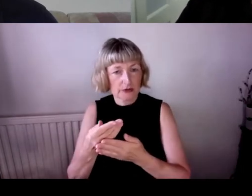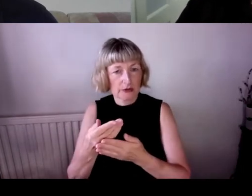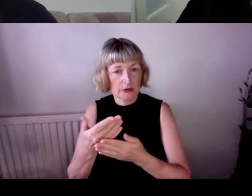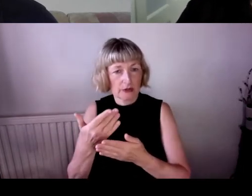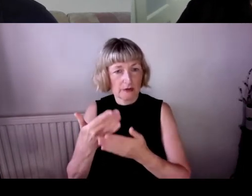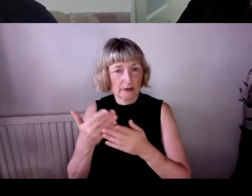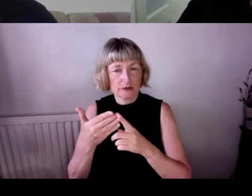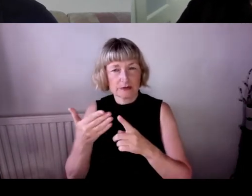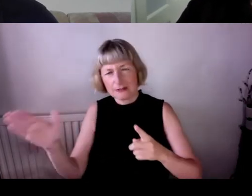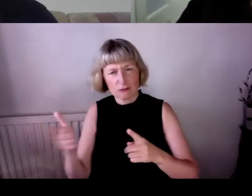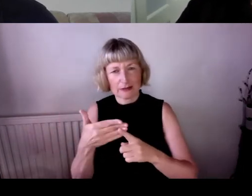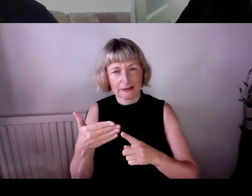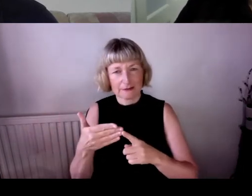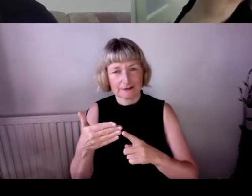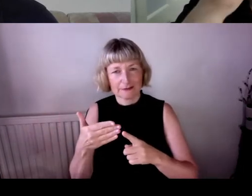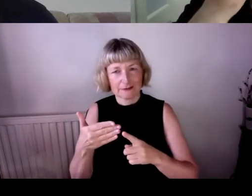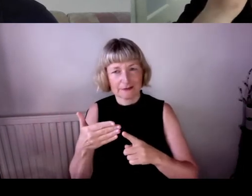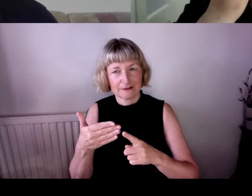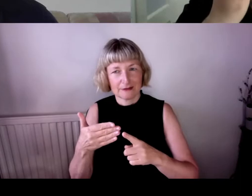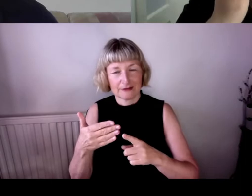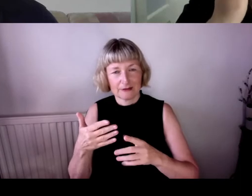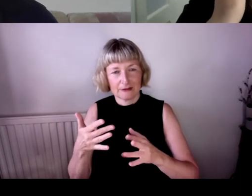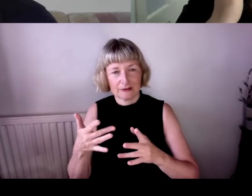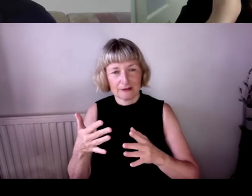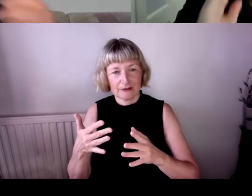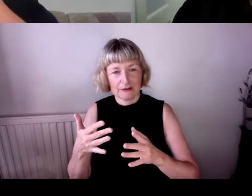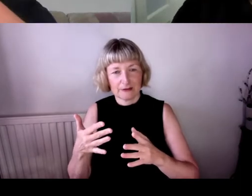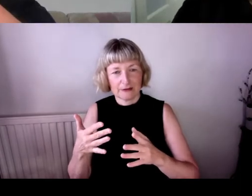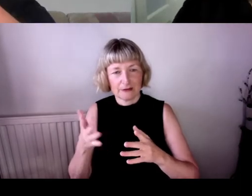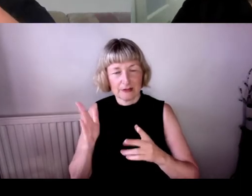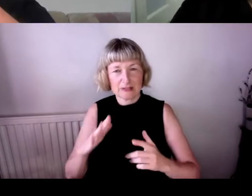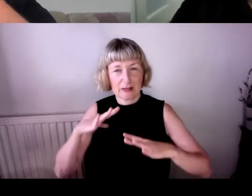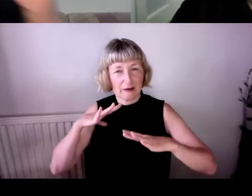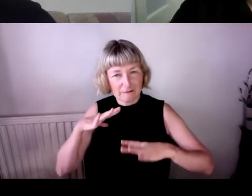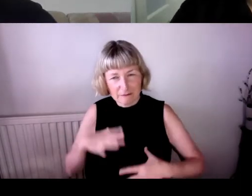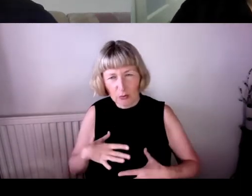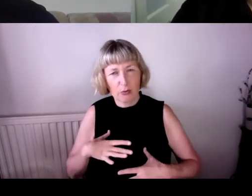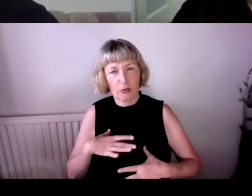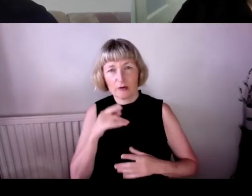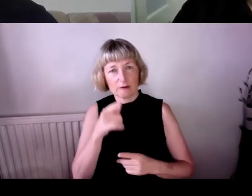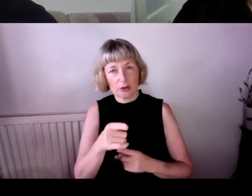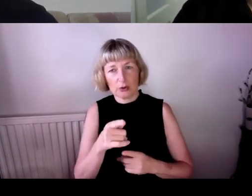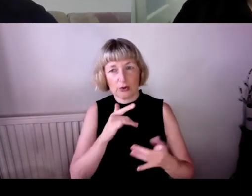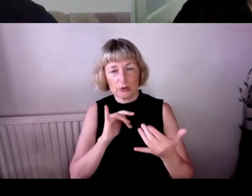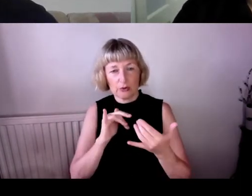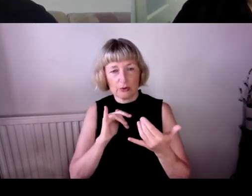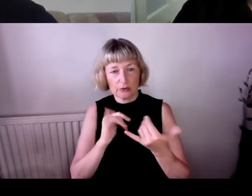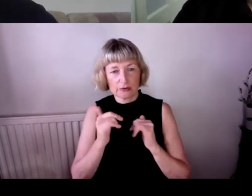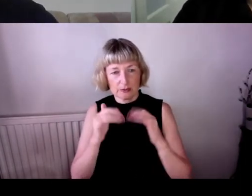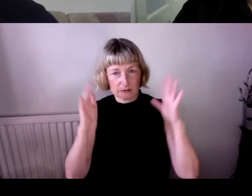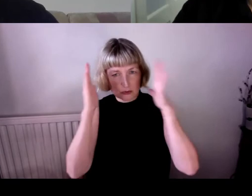it gave me a whole new kind of, it must be exhausting at times, concentrating throughout. Well, I mean, I'm